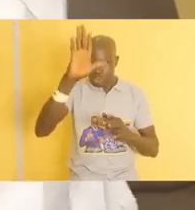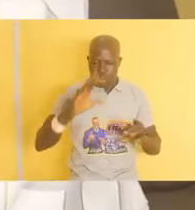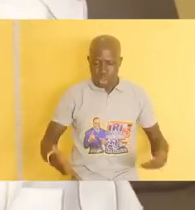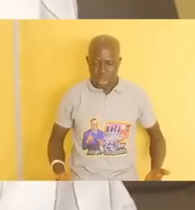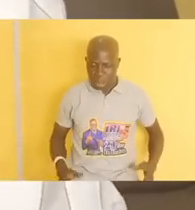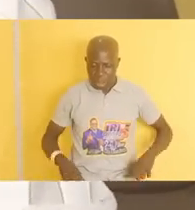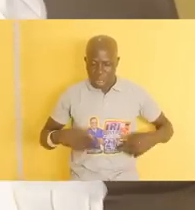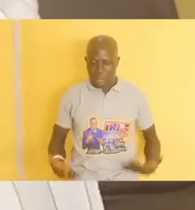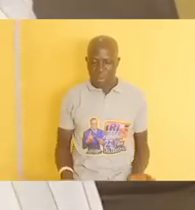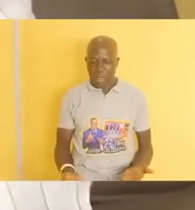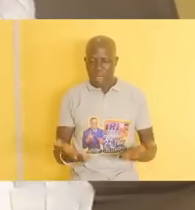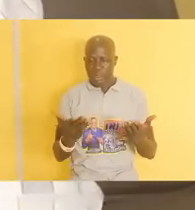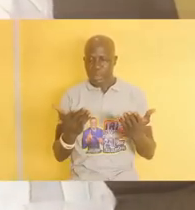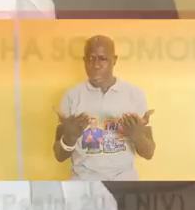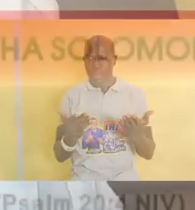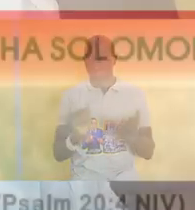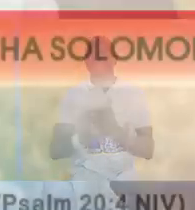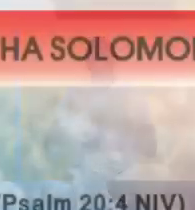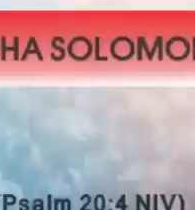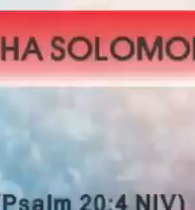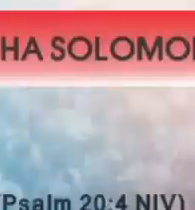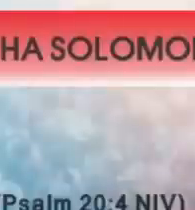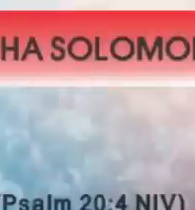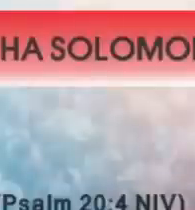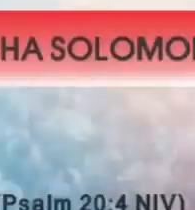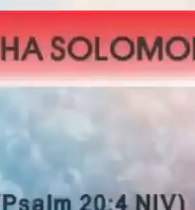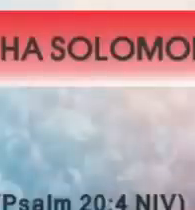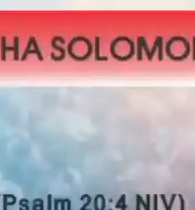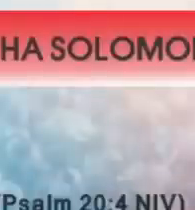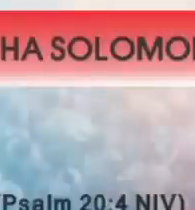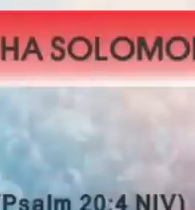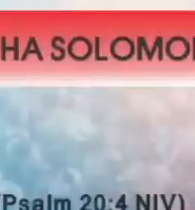adide amen ko akat number sir write your account number